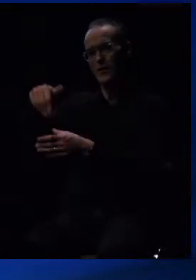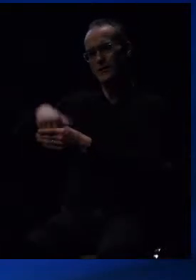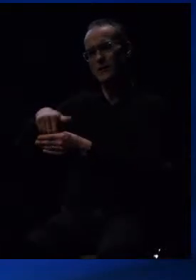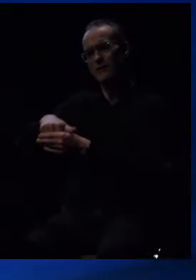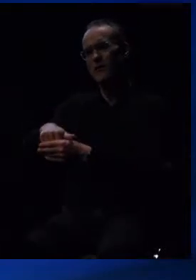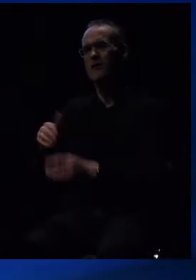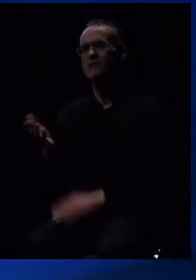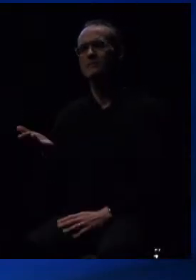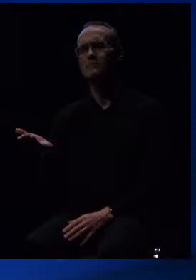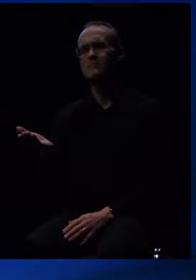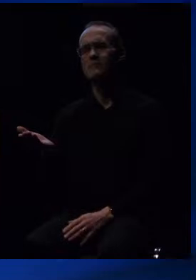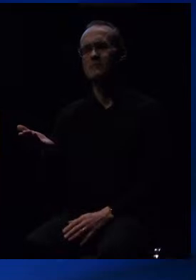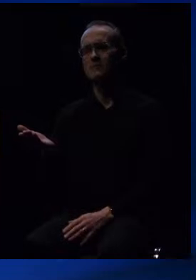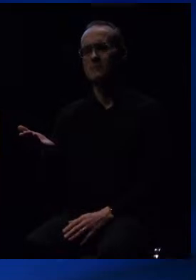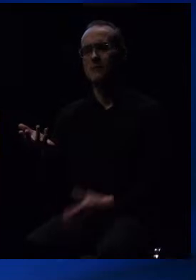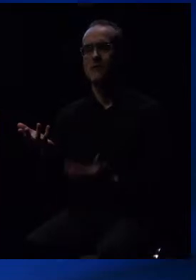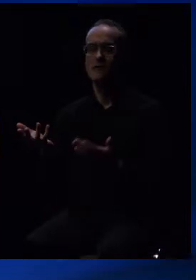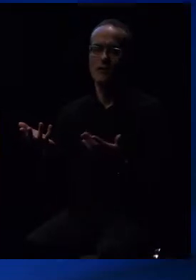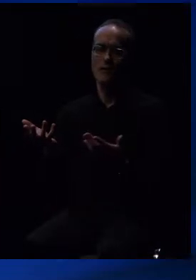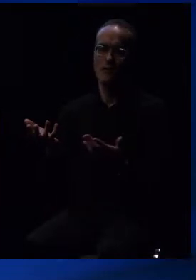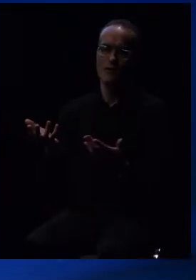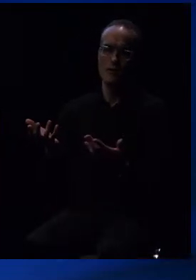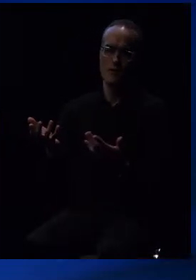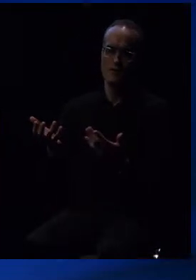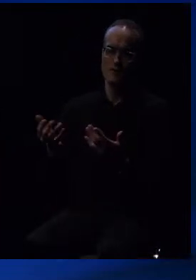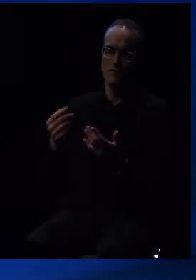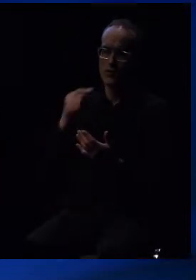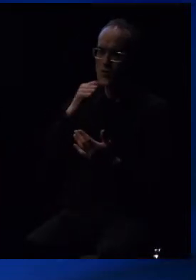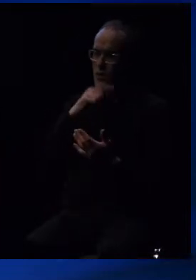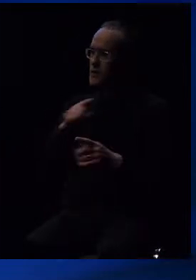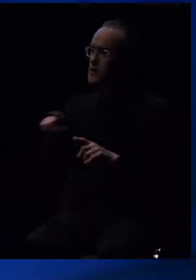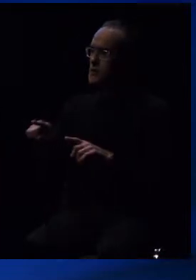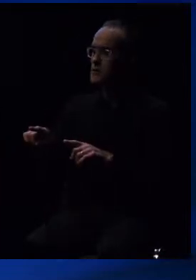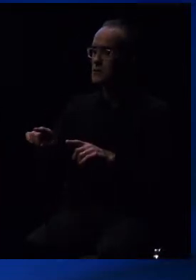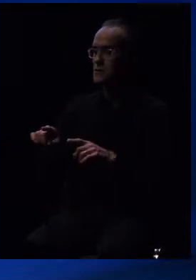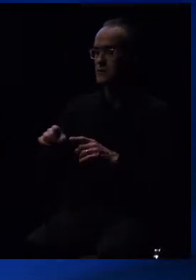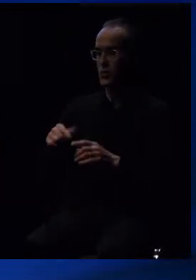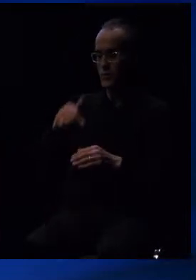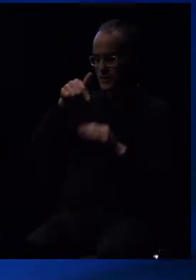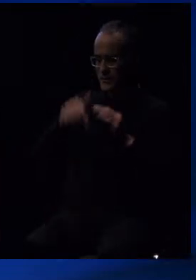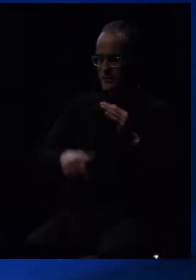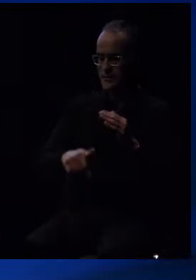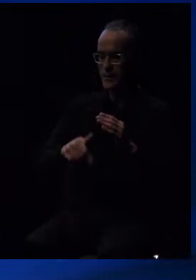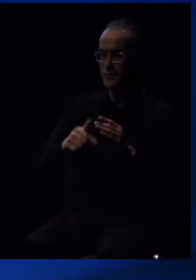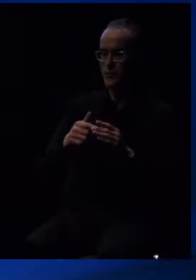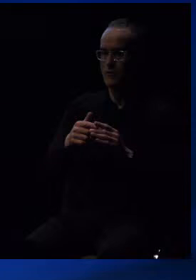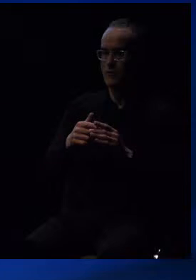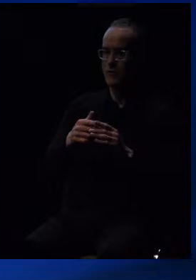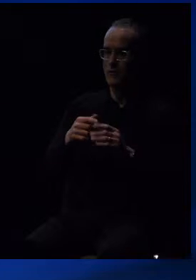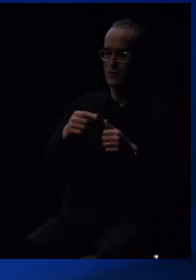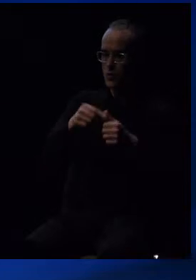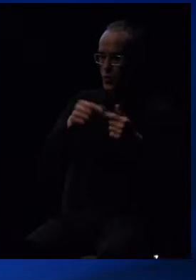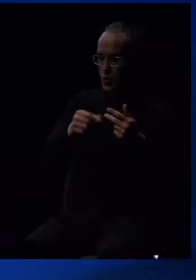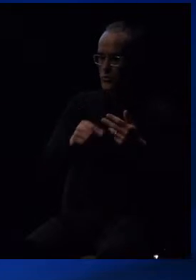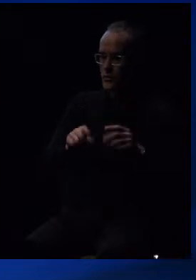guess having such deep tools as a Chromogen in V6, where we